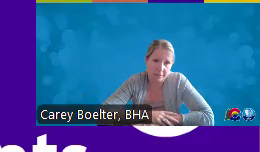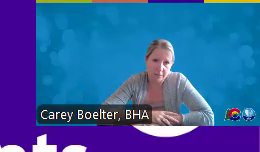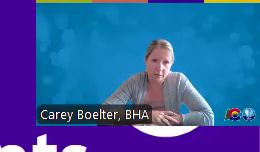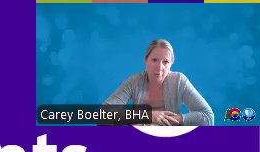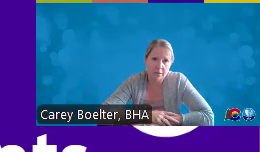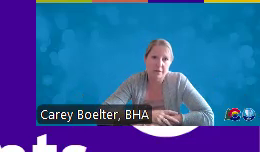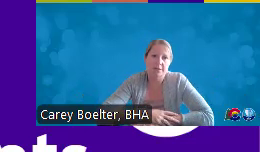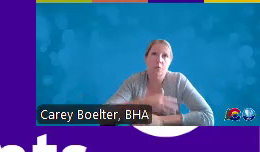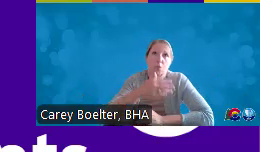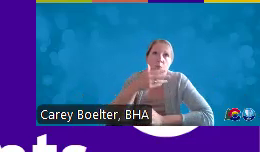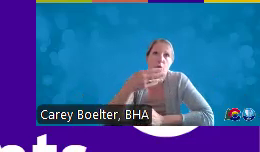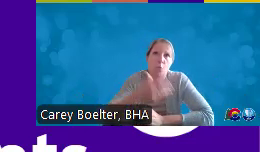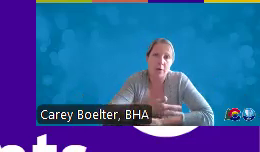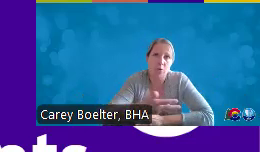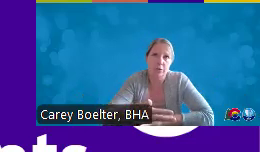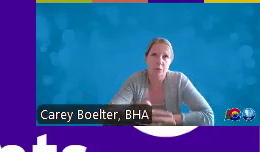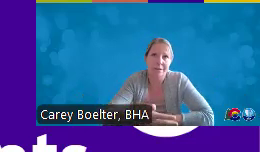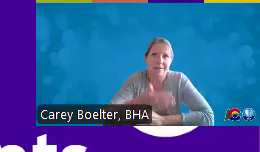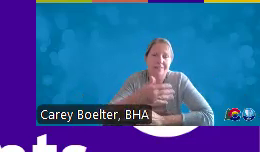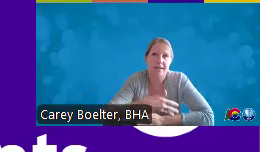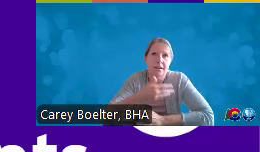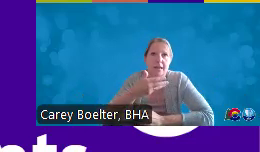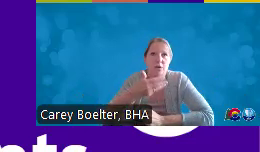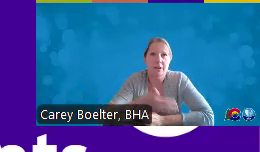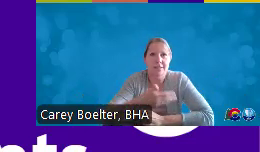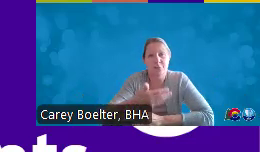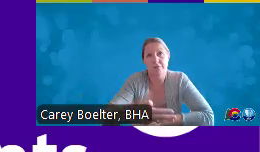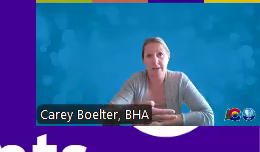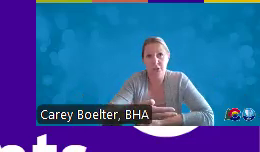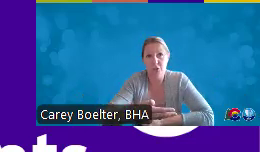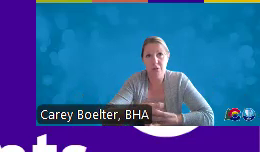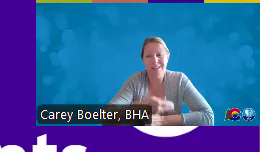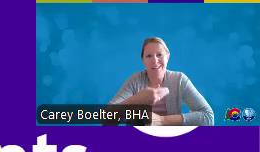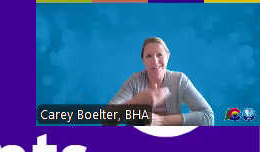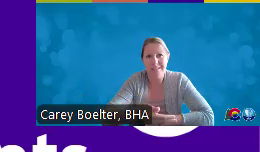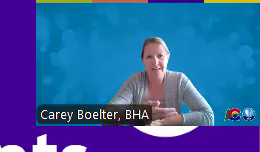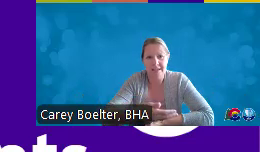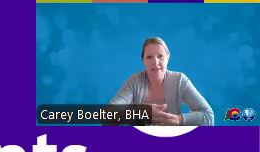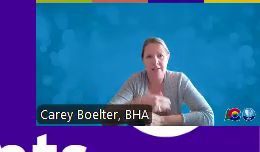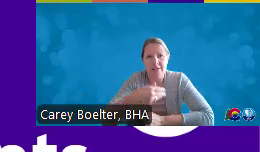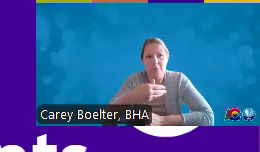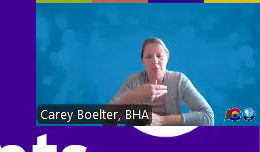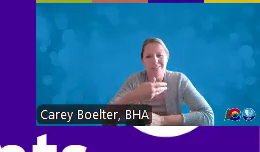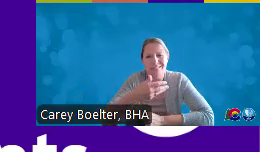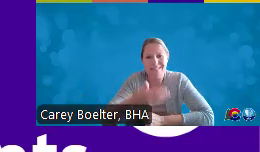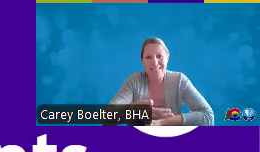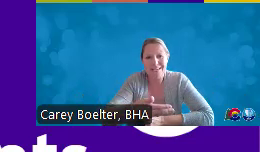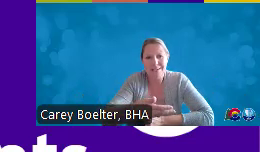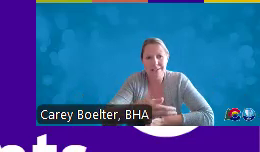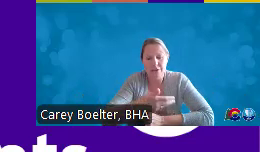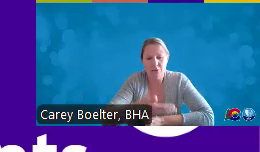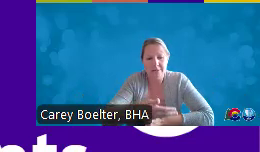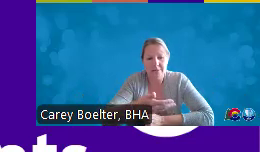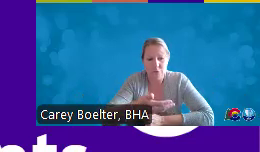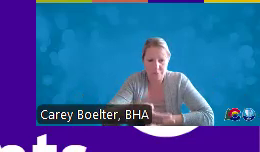not, because the way rule is written is that a crisis professional is needed to be able to